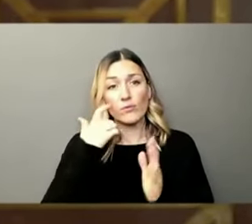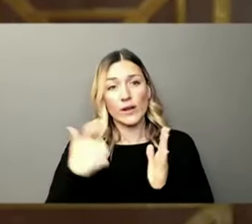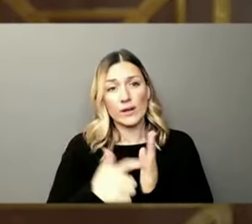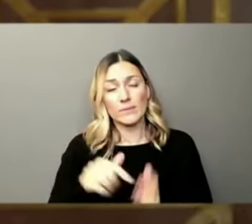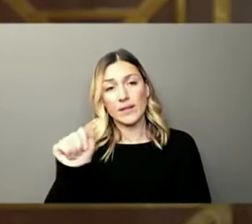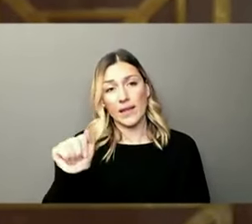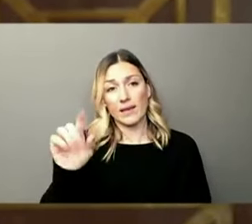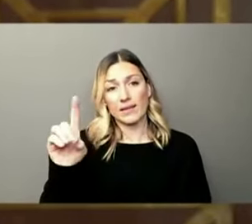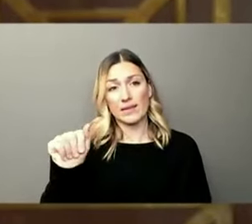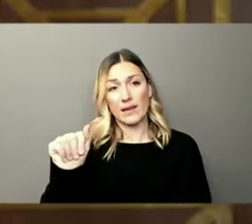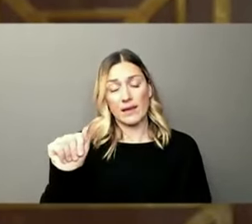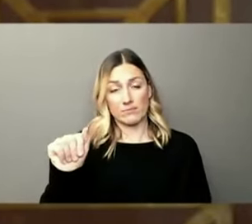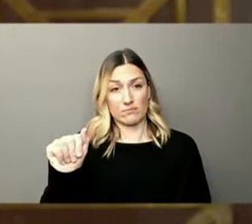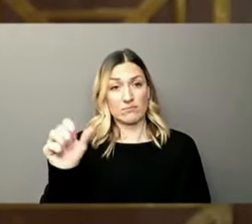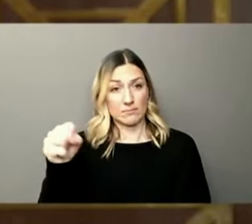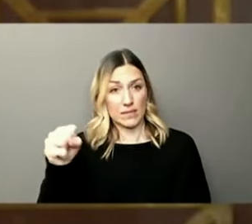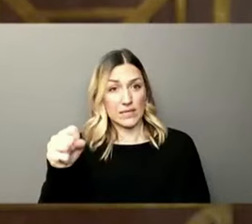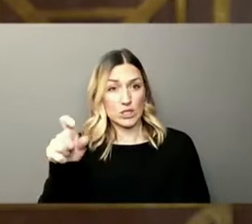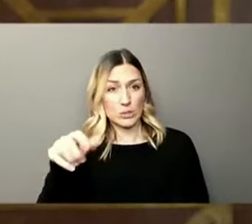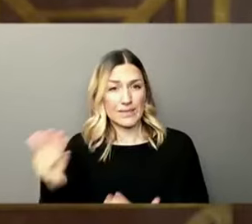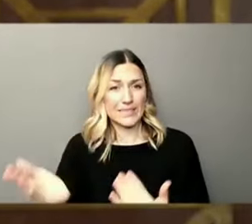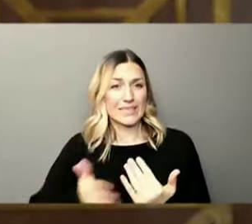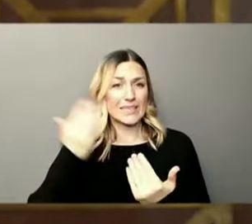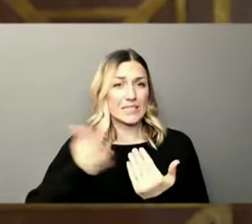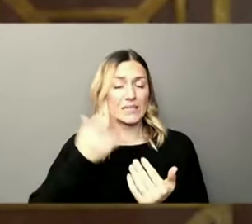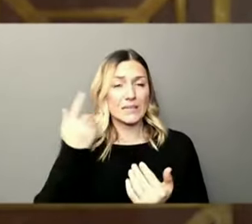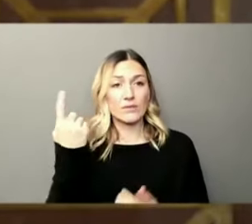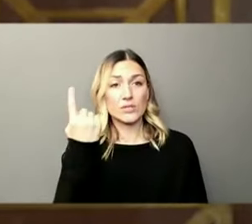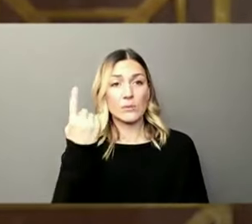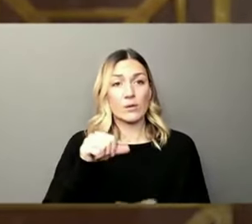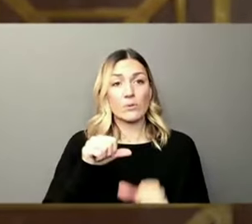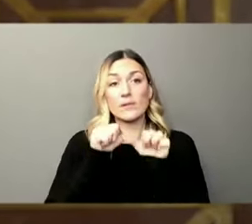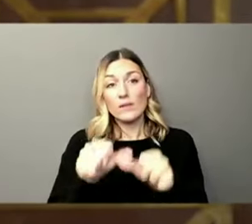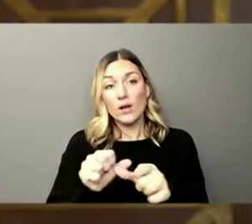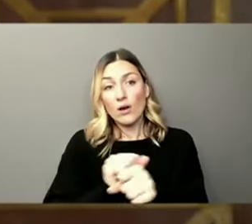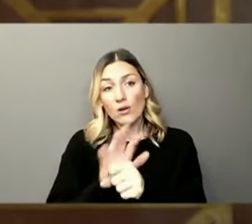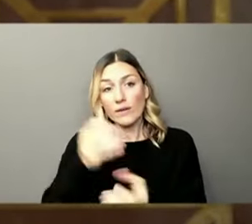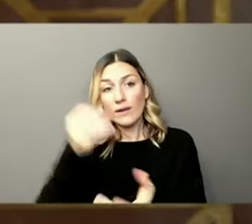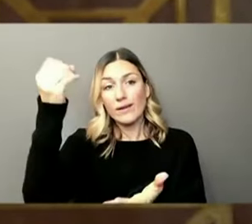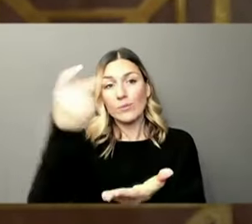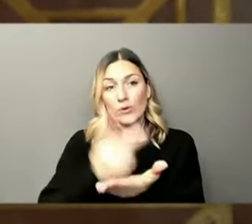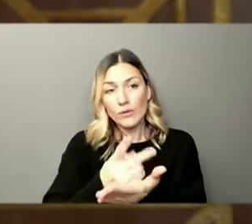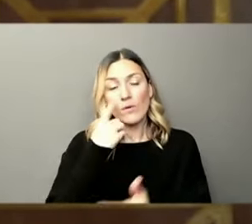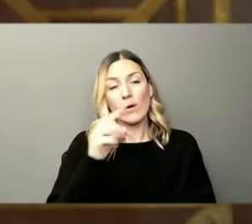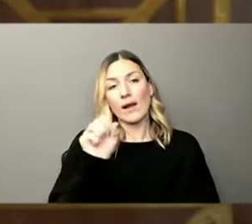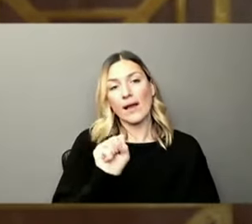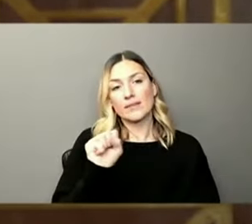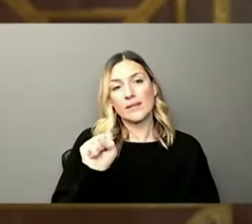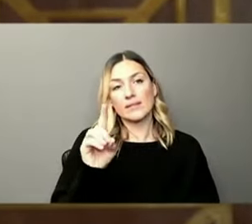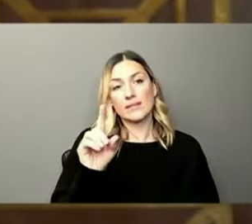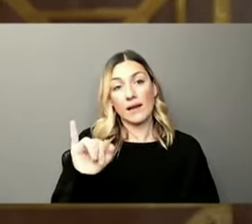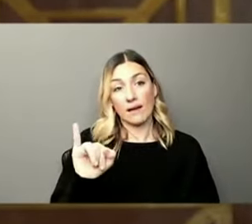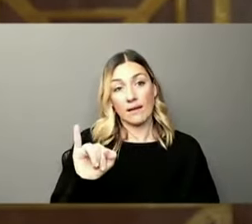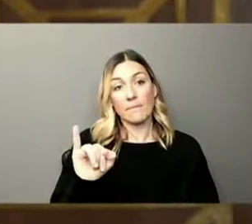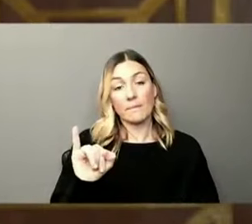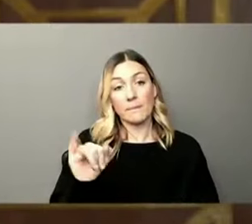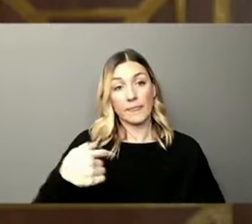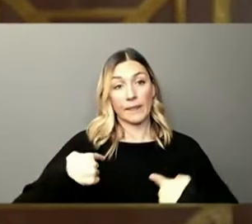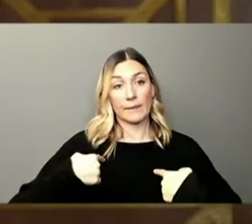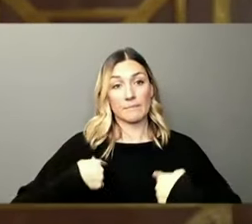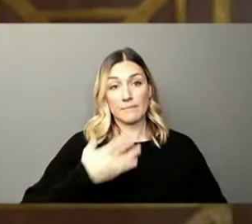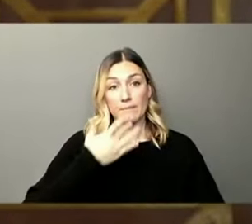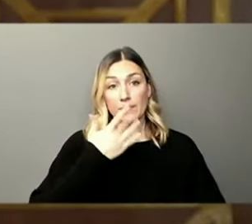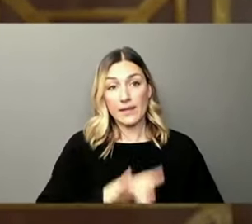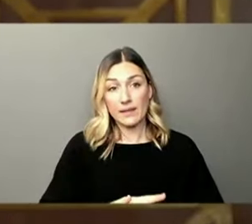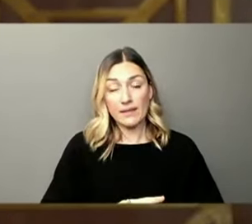Disabilities Act. It should be easier for someone with long COVID to be approved for SSDI. I'm very fortunate that I